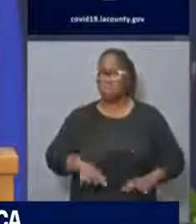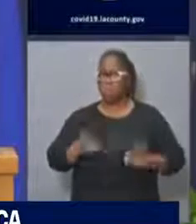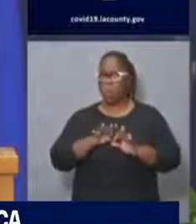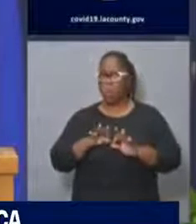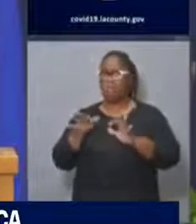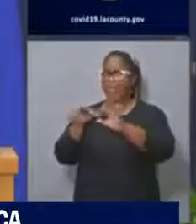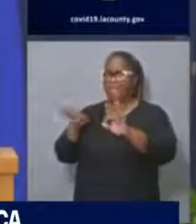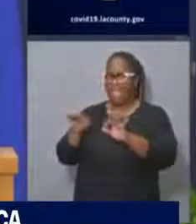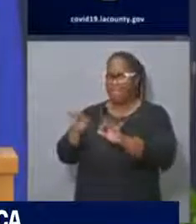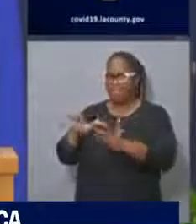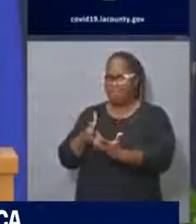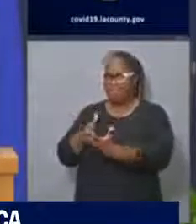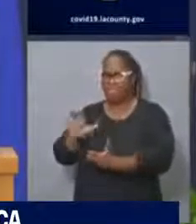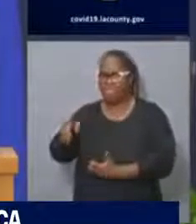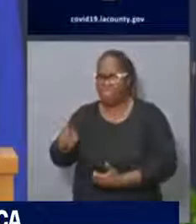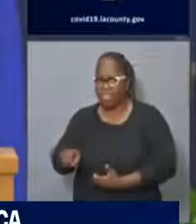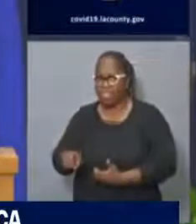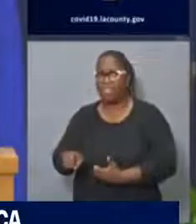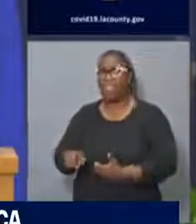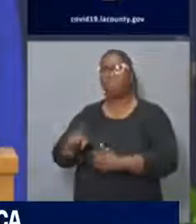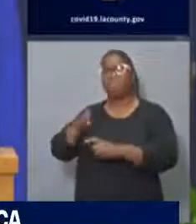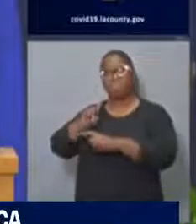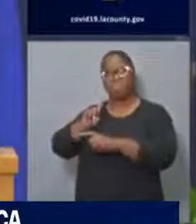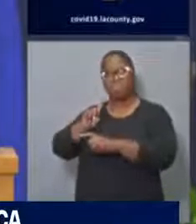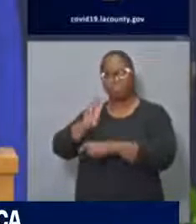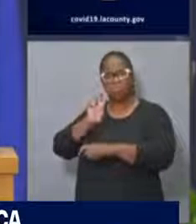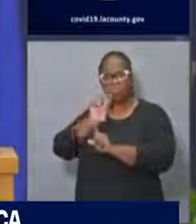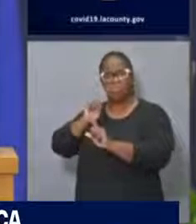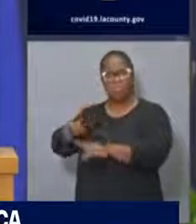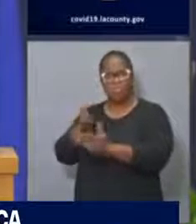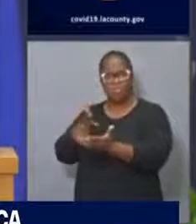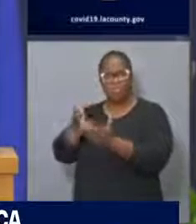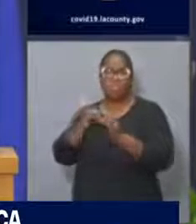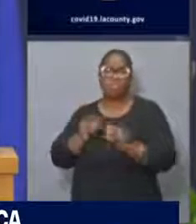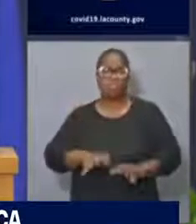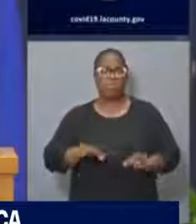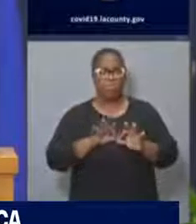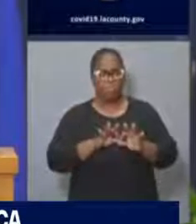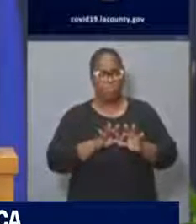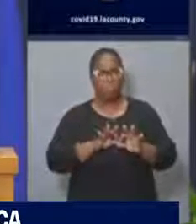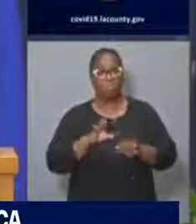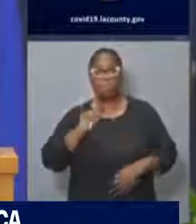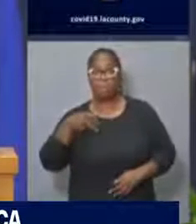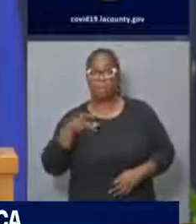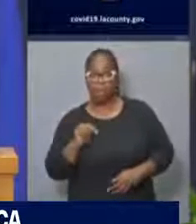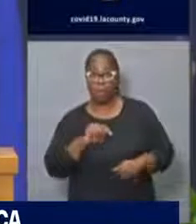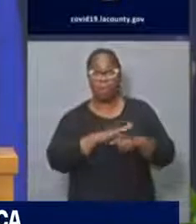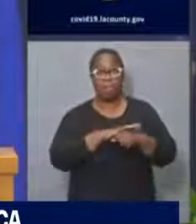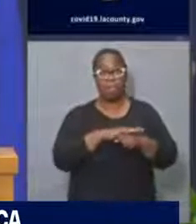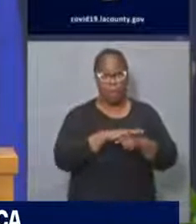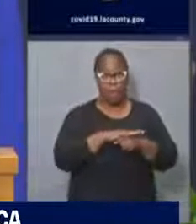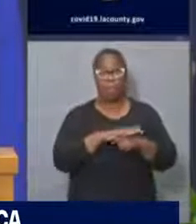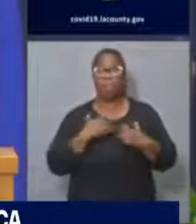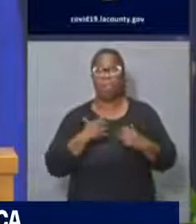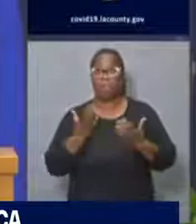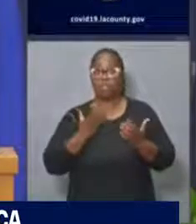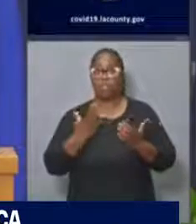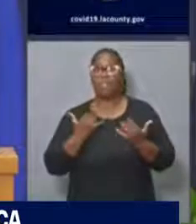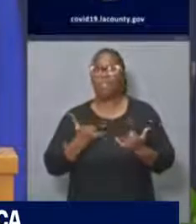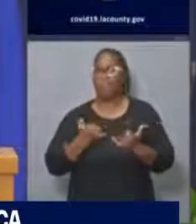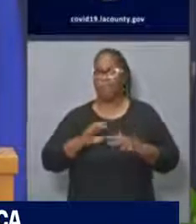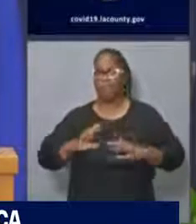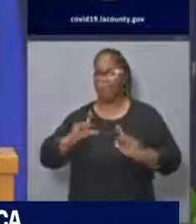responsive support services even more critical. The county and the Department of Health Services is responding. DHS,